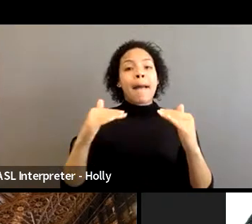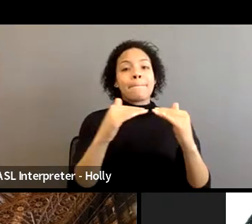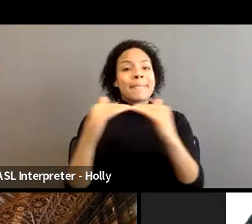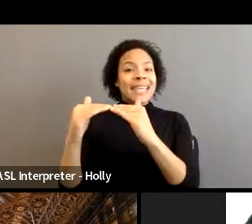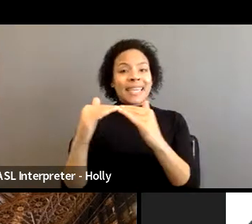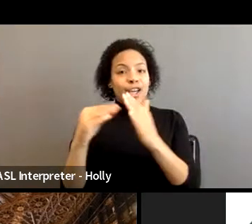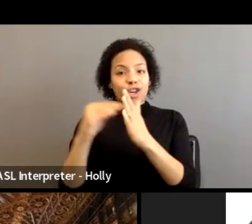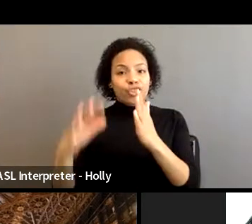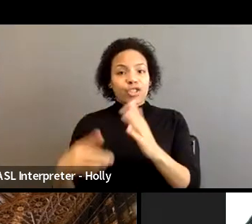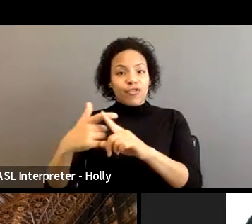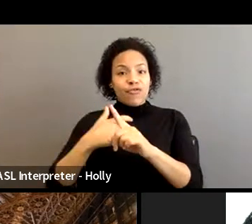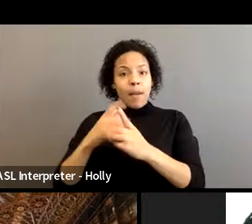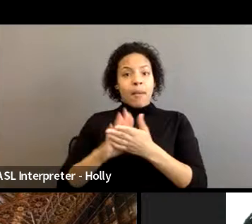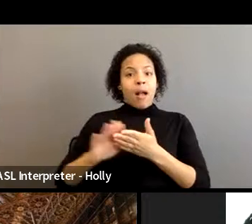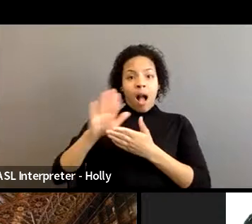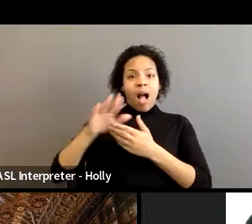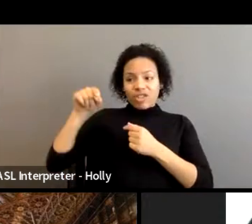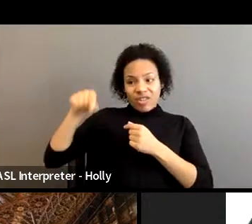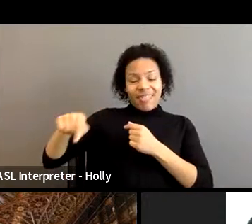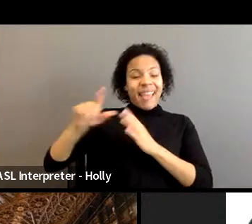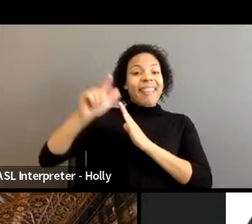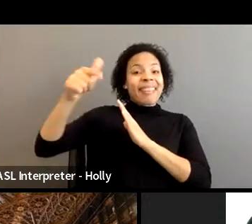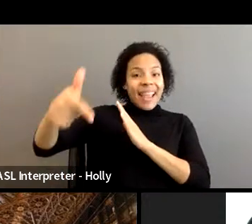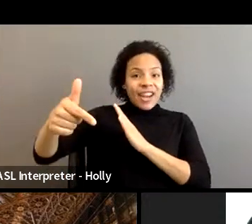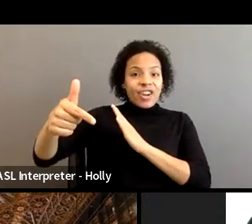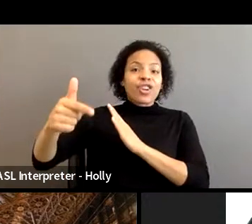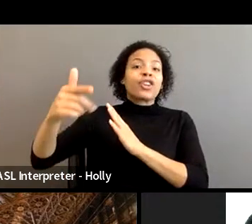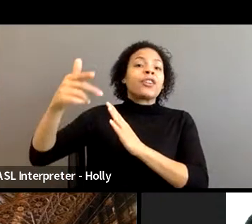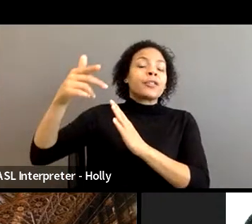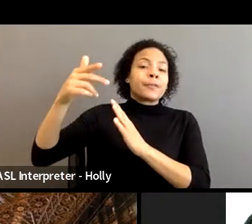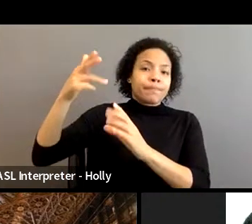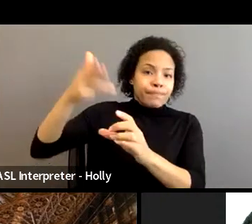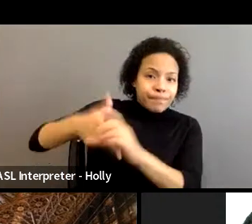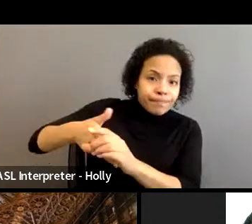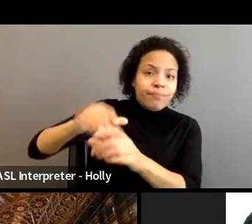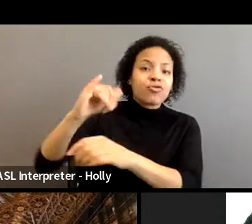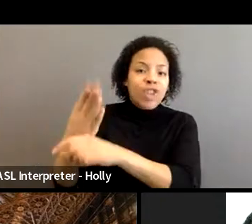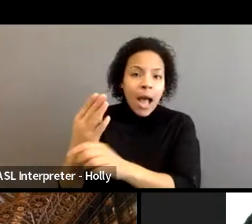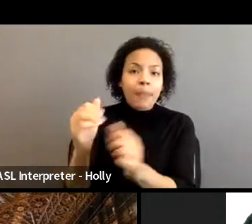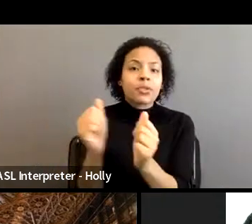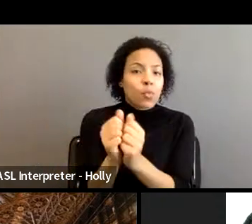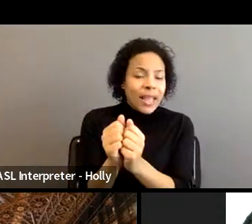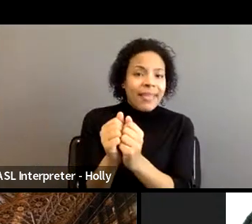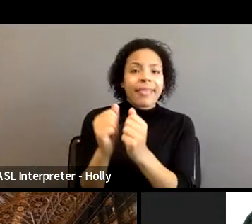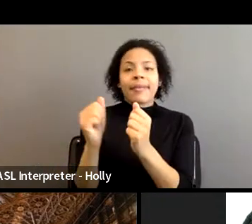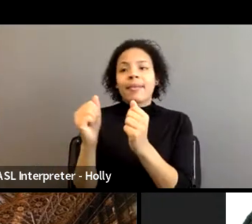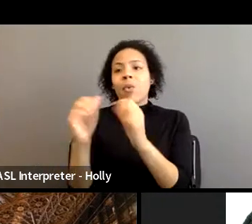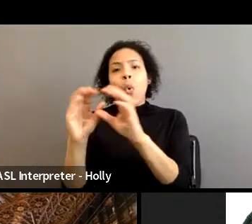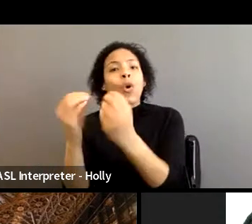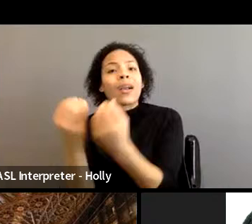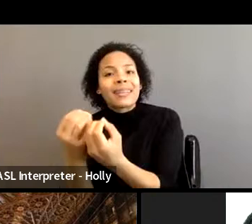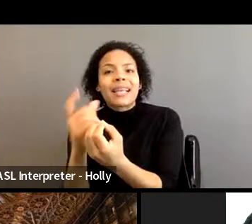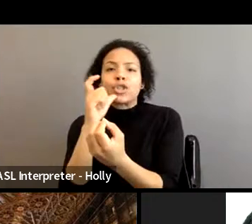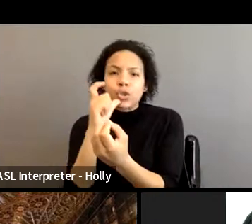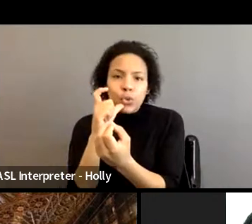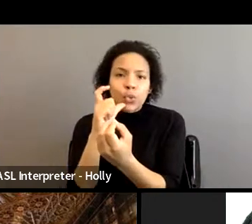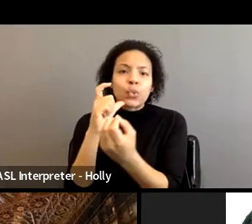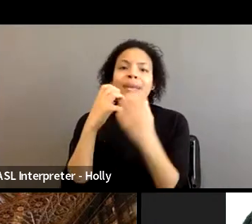community that cater to issues that they care about. And so that's the way I have seen the impact. I know many students that